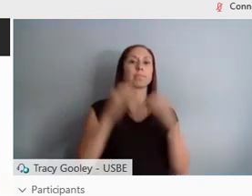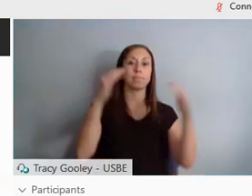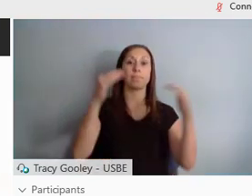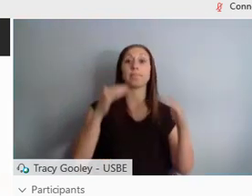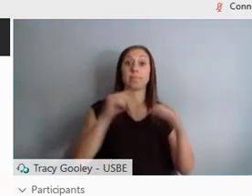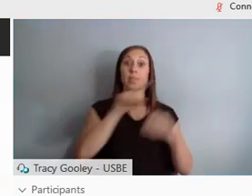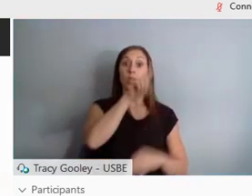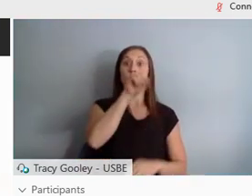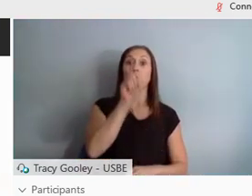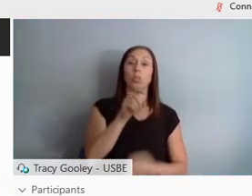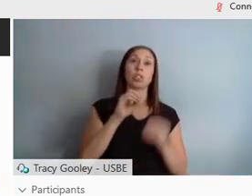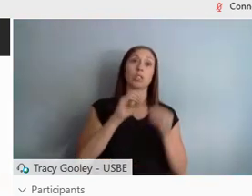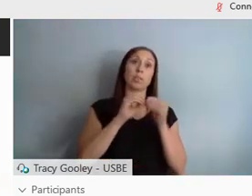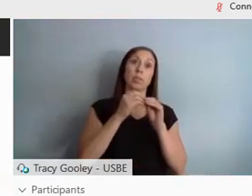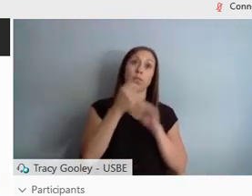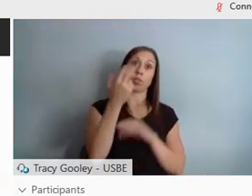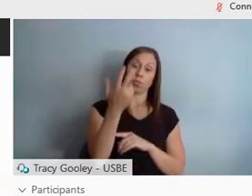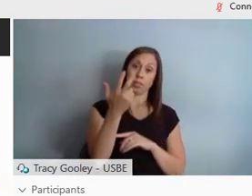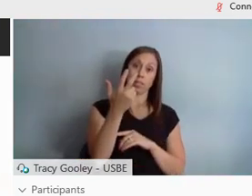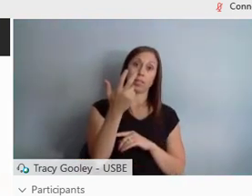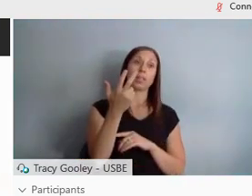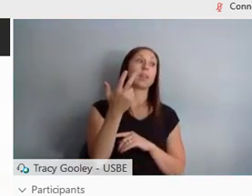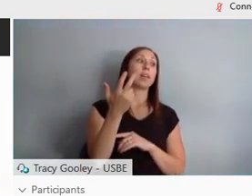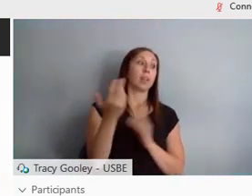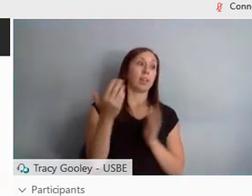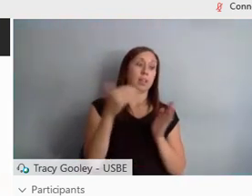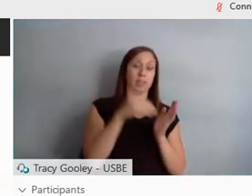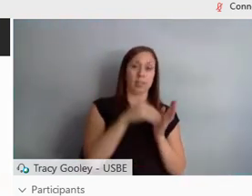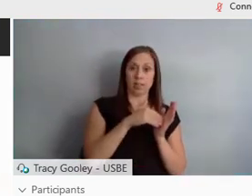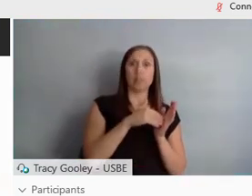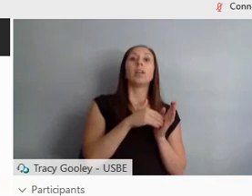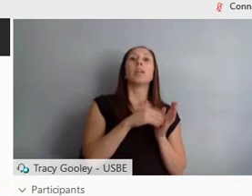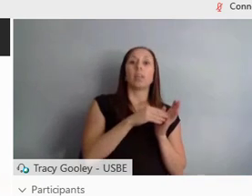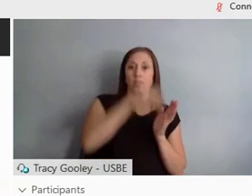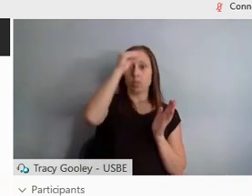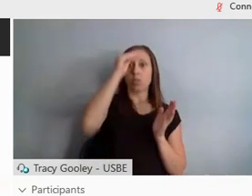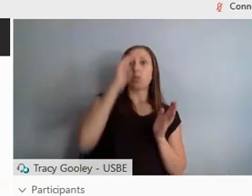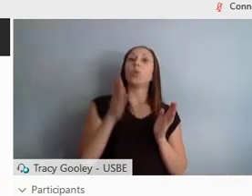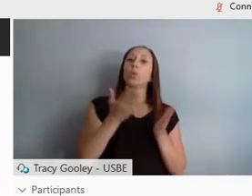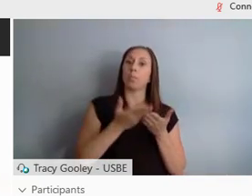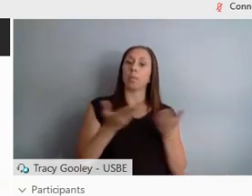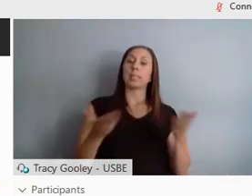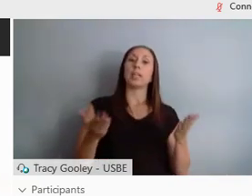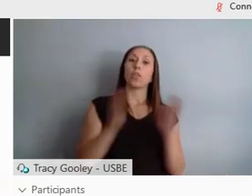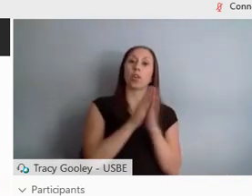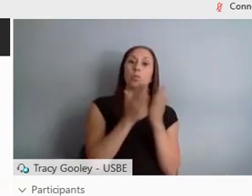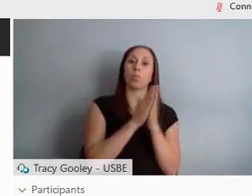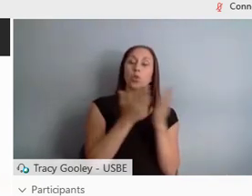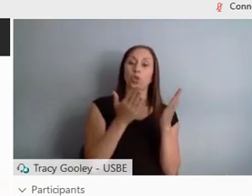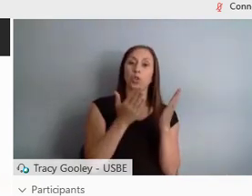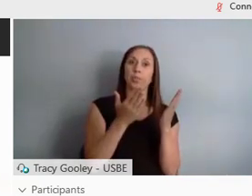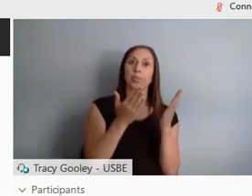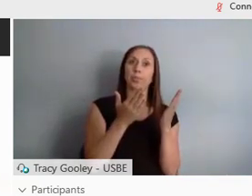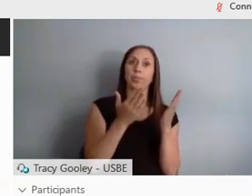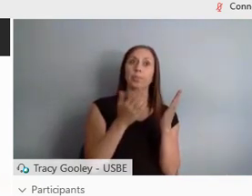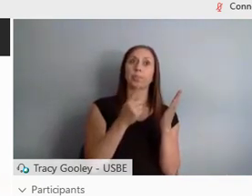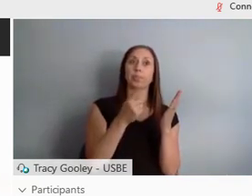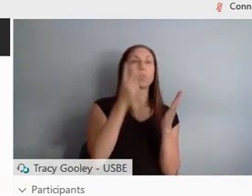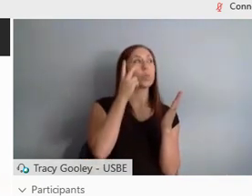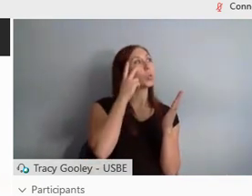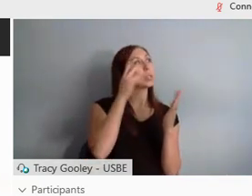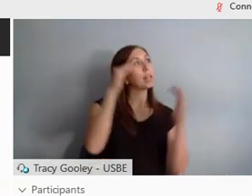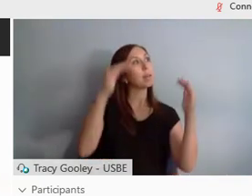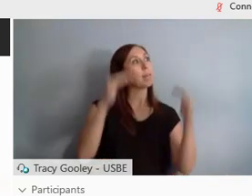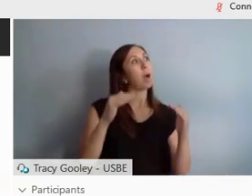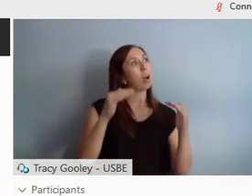Okay, question number 3. Again, there are student materials for this question. It's the material sheet that you